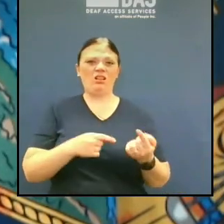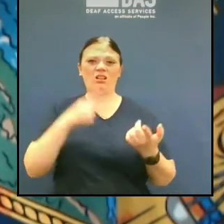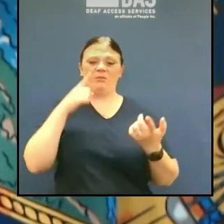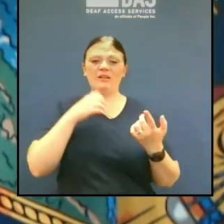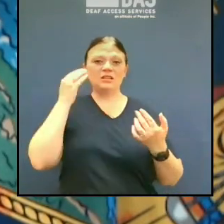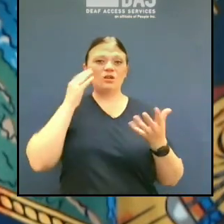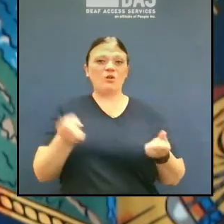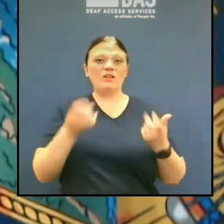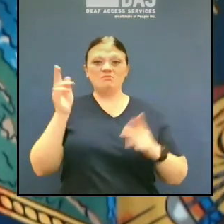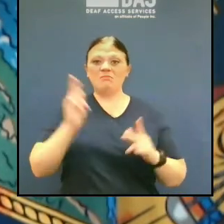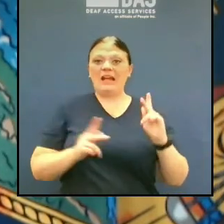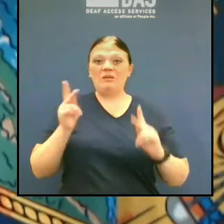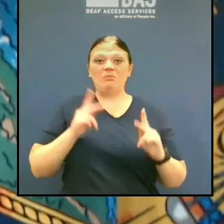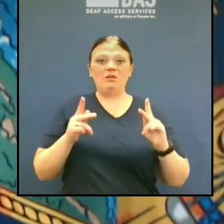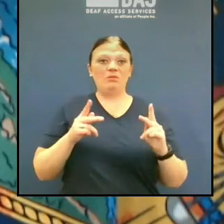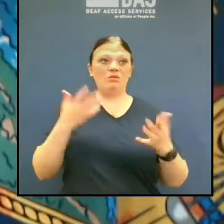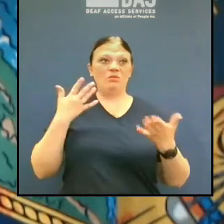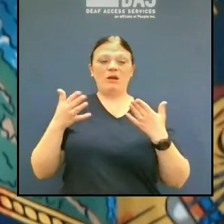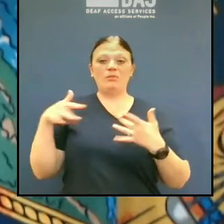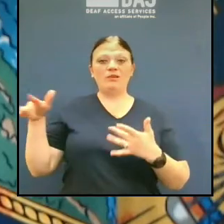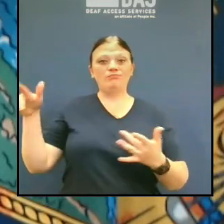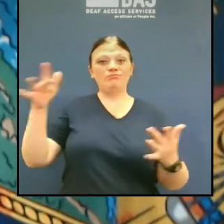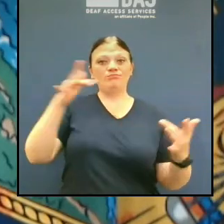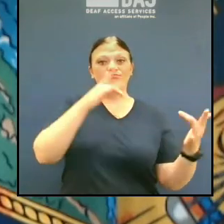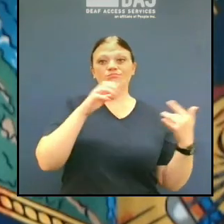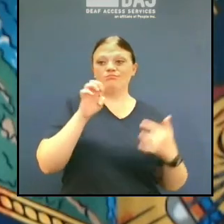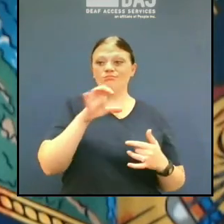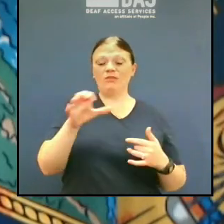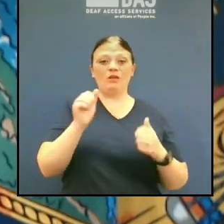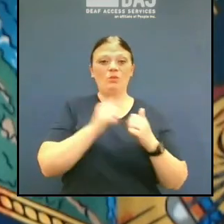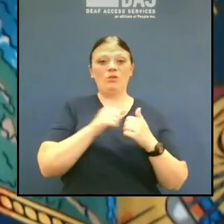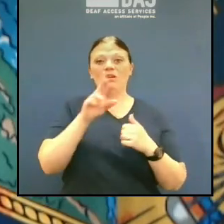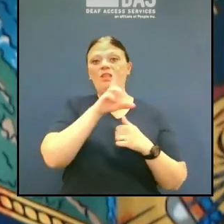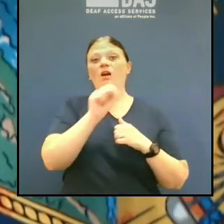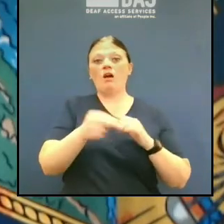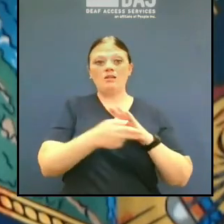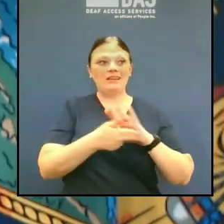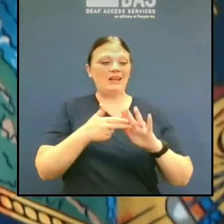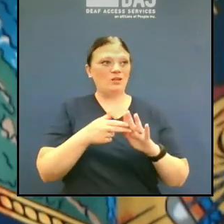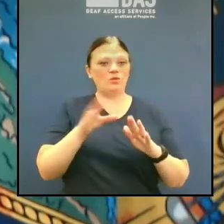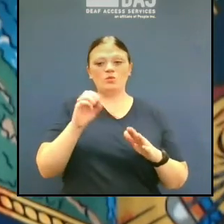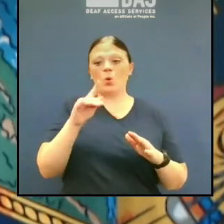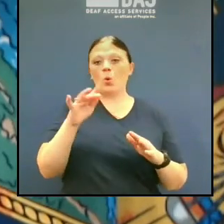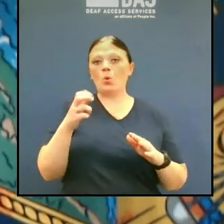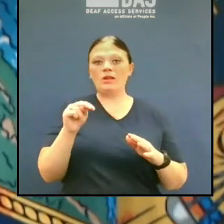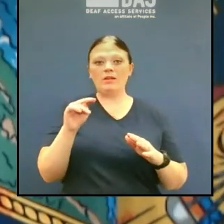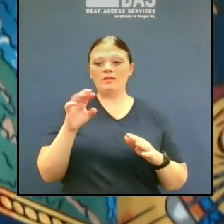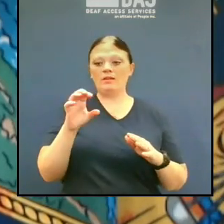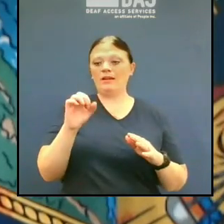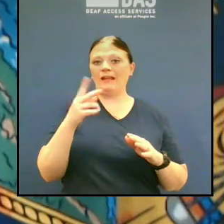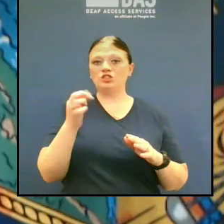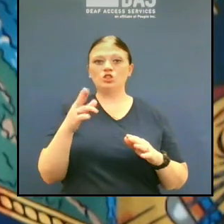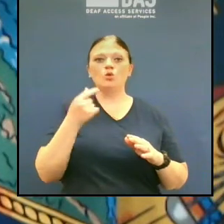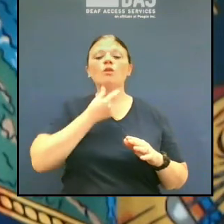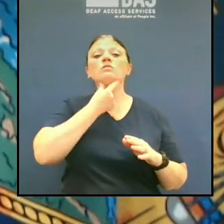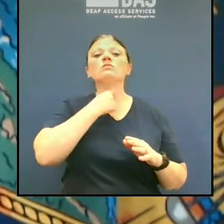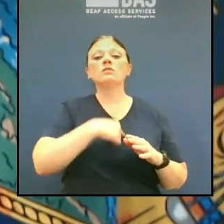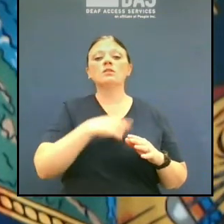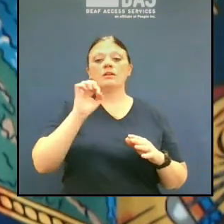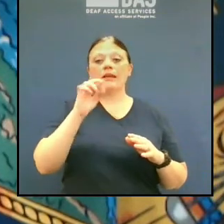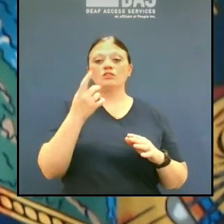are a lot of people probably walking around in Erie County with undiagnosed colon cancer, for example, or esophageal cancer,